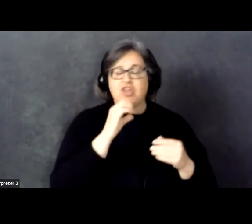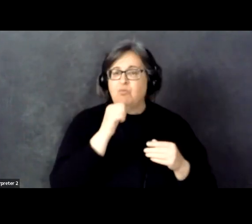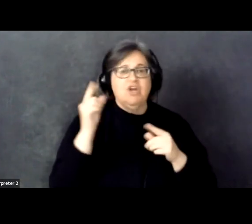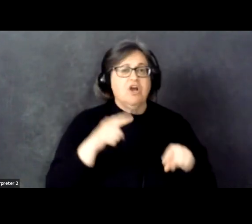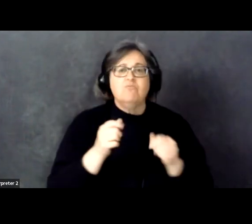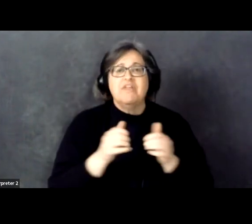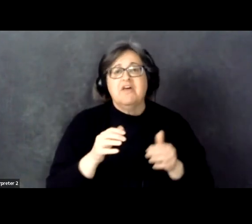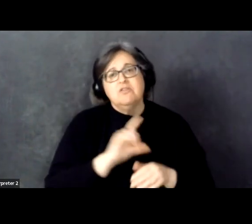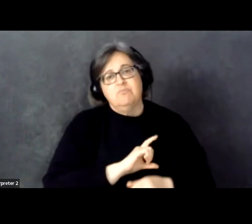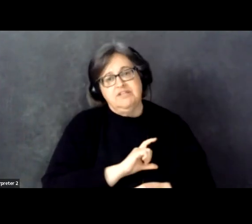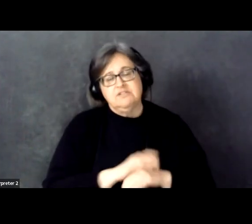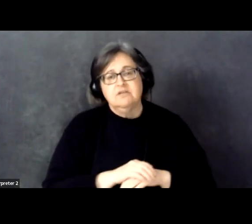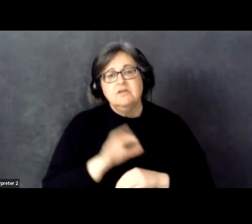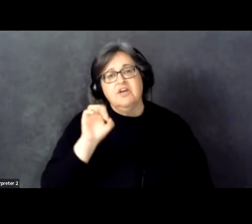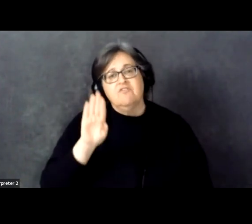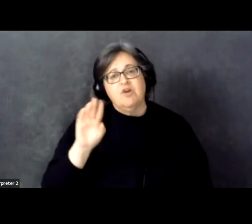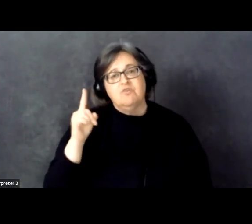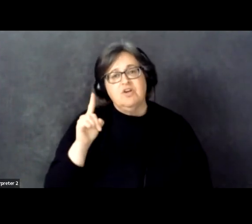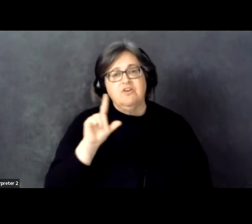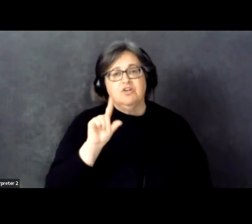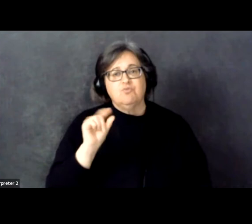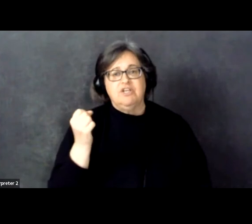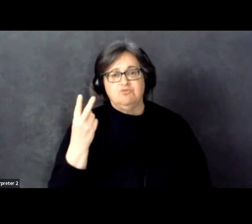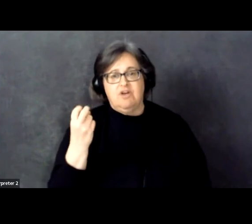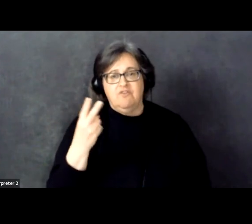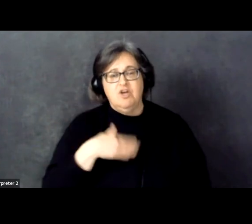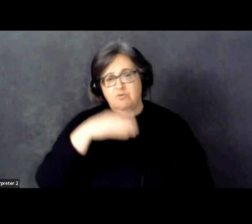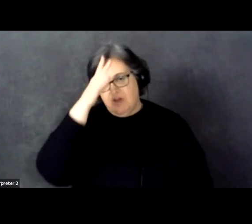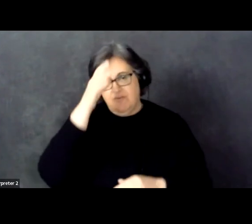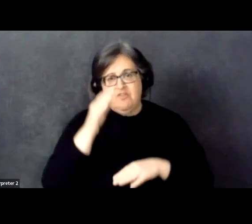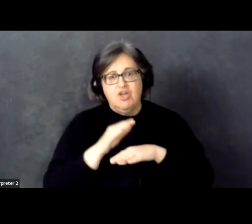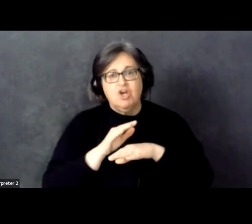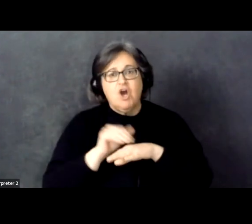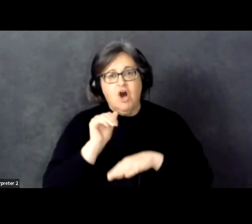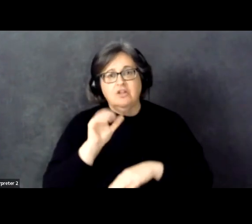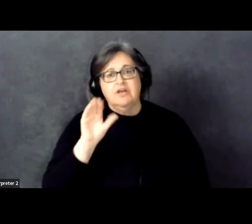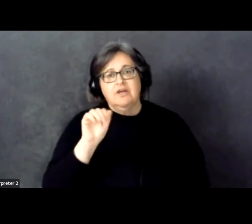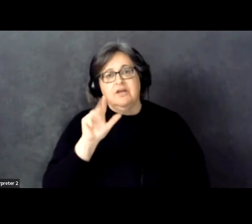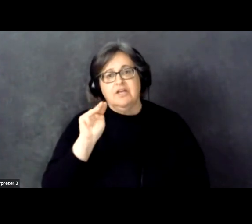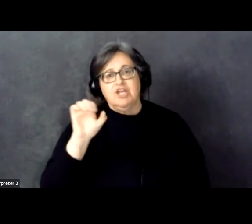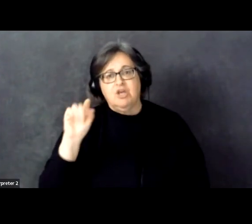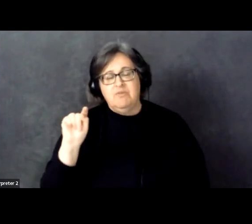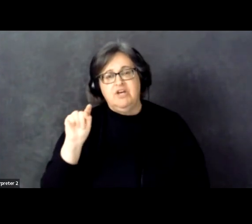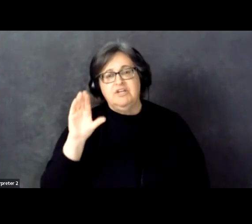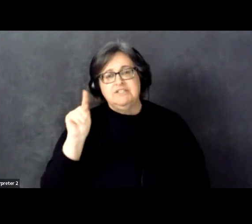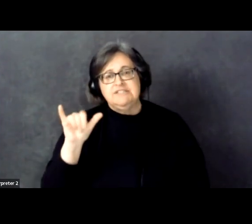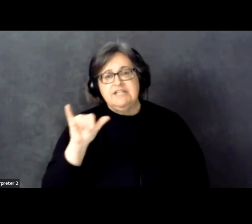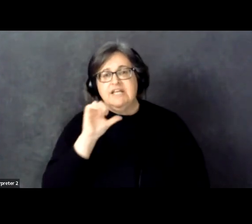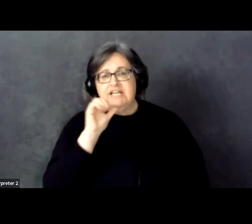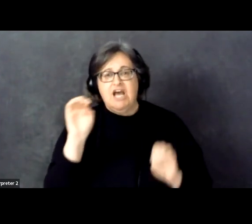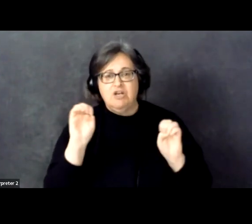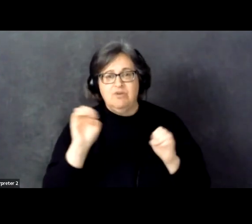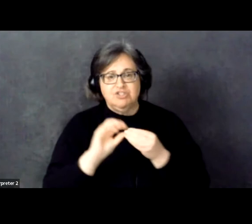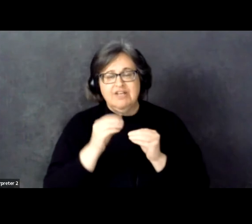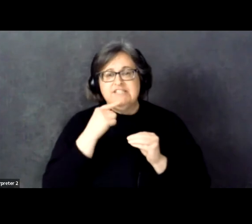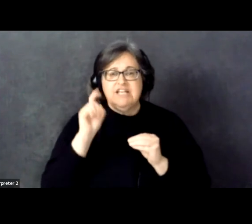police. February 1st, 2012, my father called Calumet City Police non-emergency number. He said he